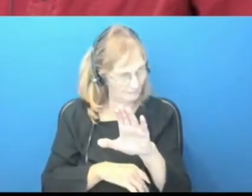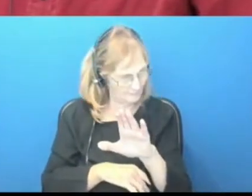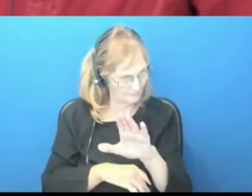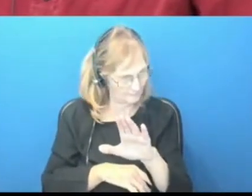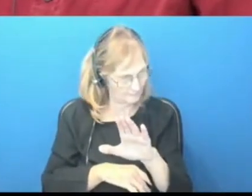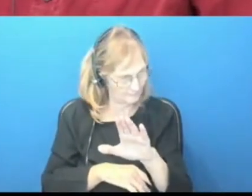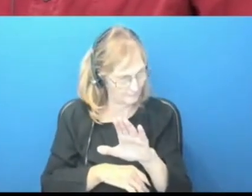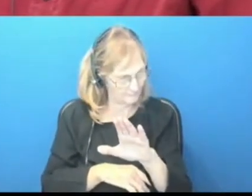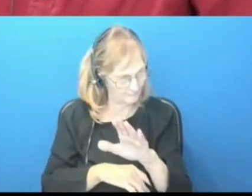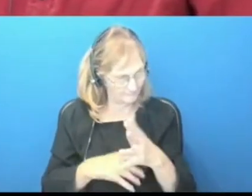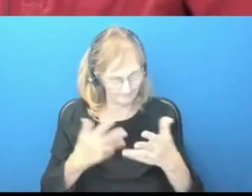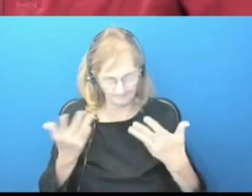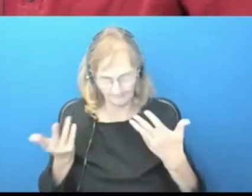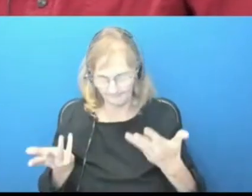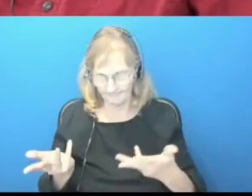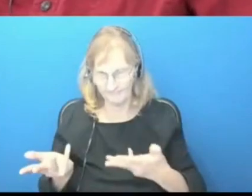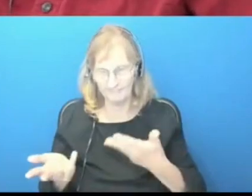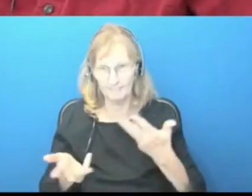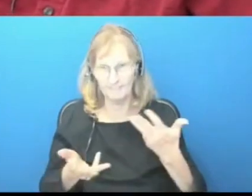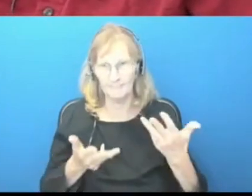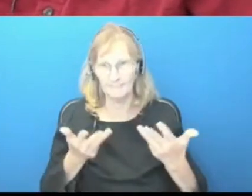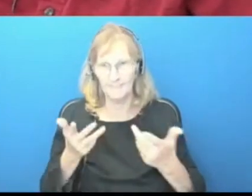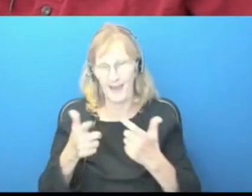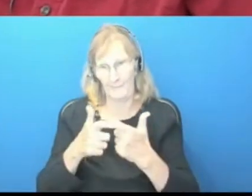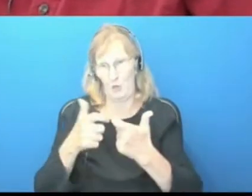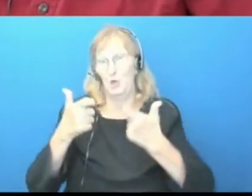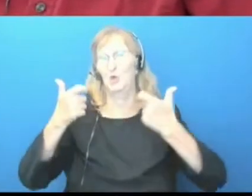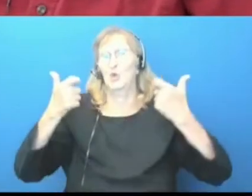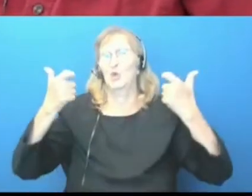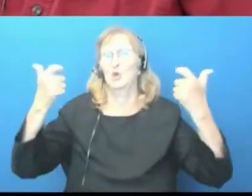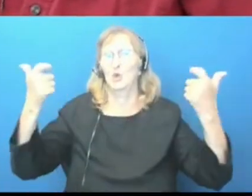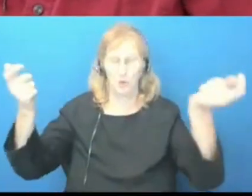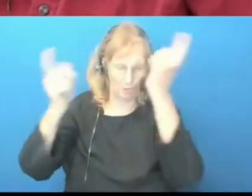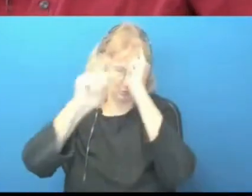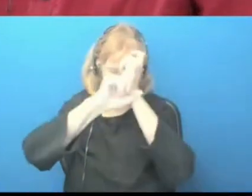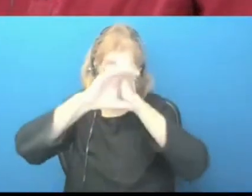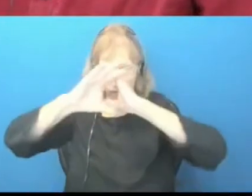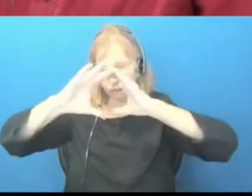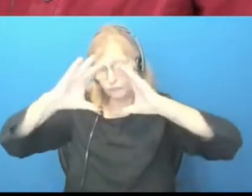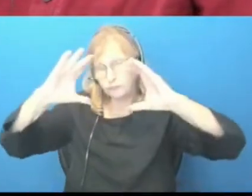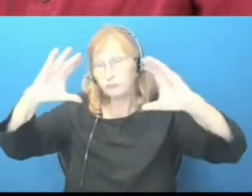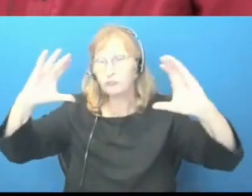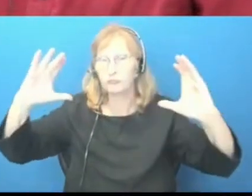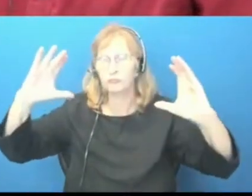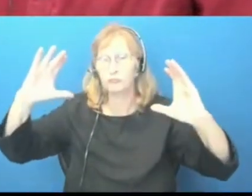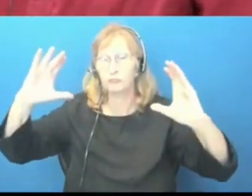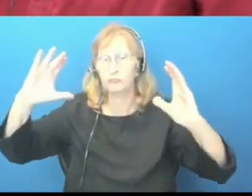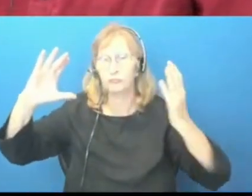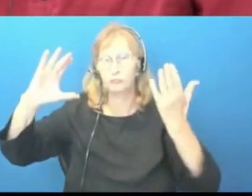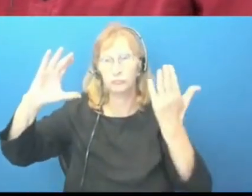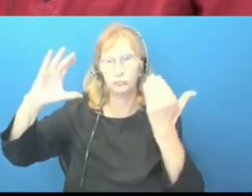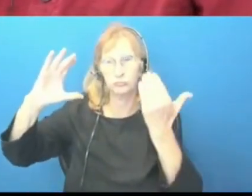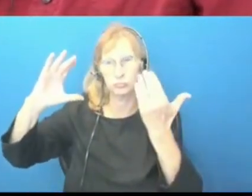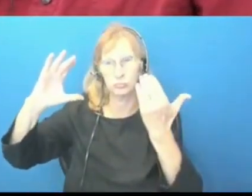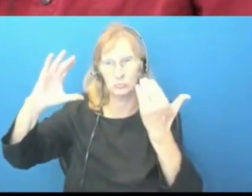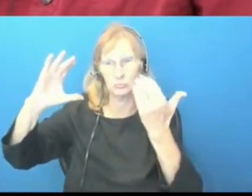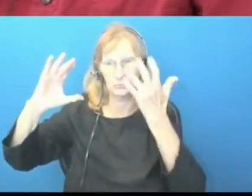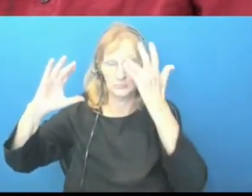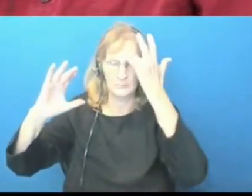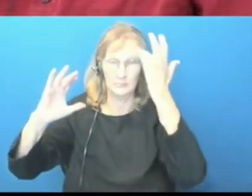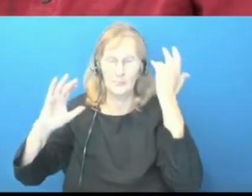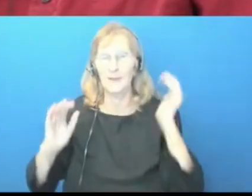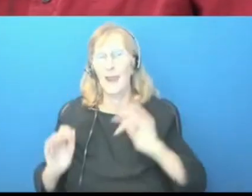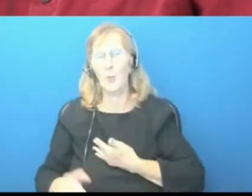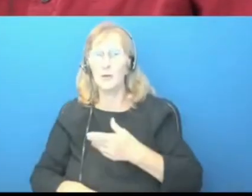Well, I have a big one. Sure. Lay it on us. And in our